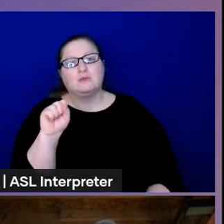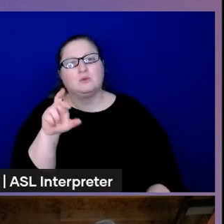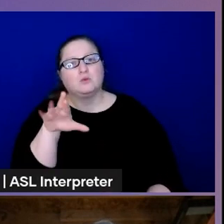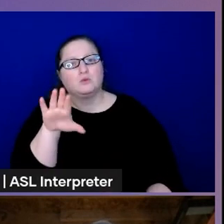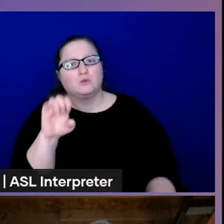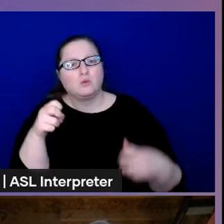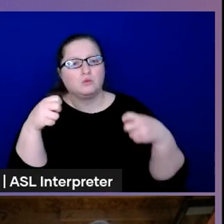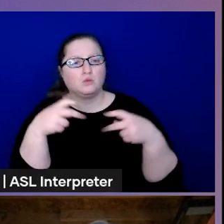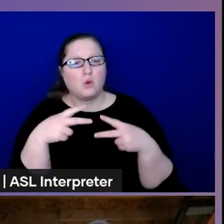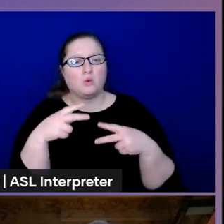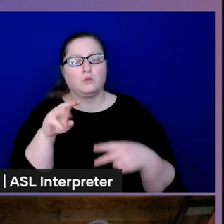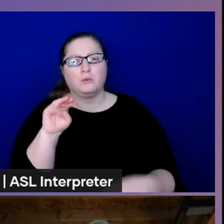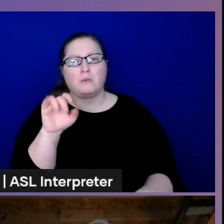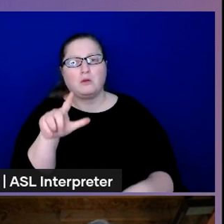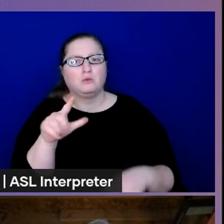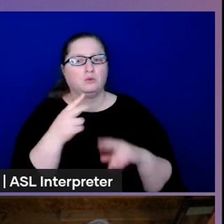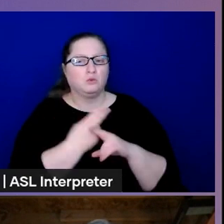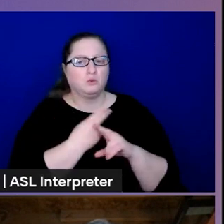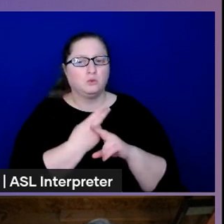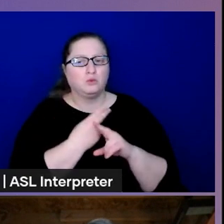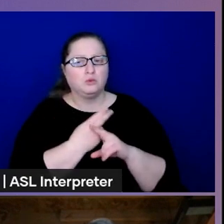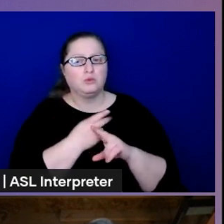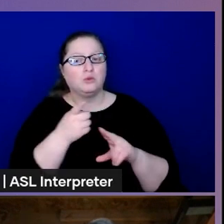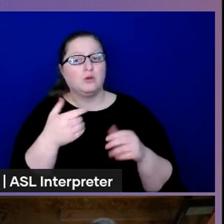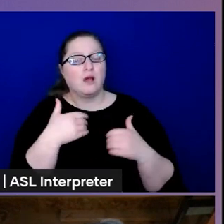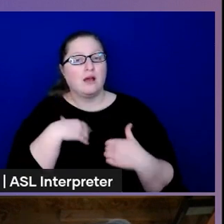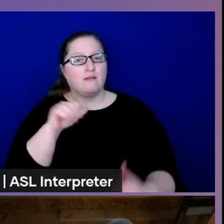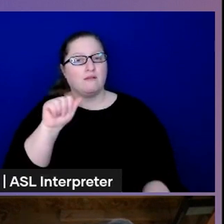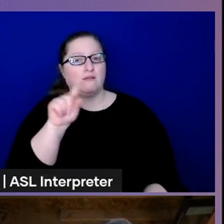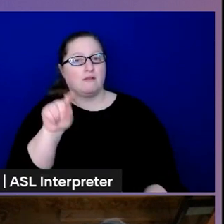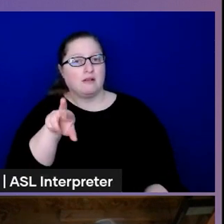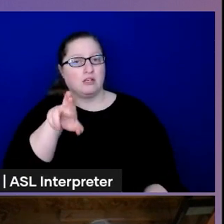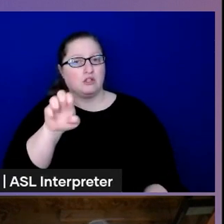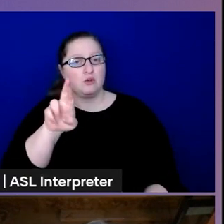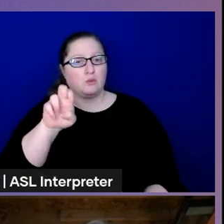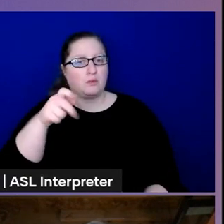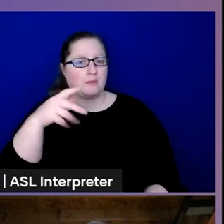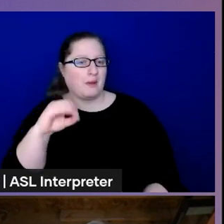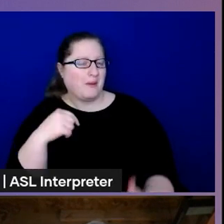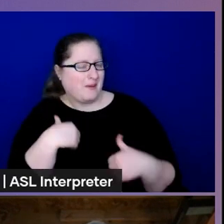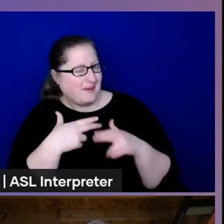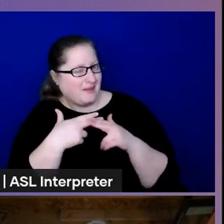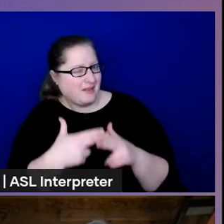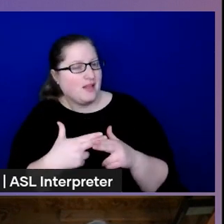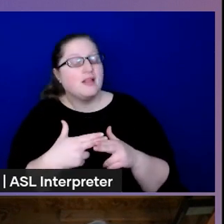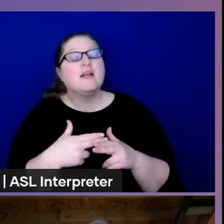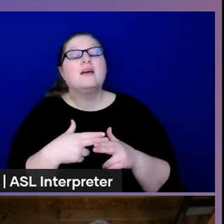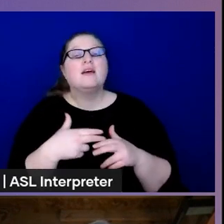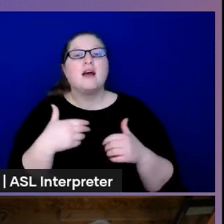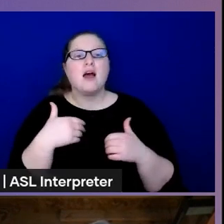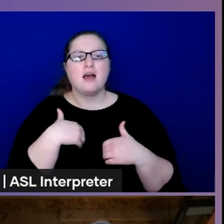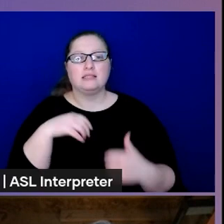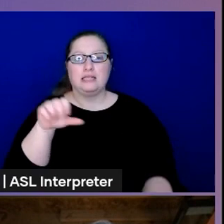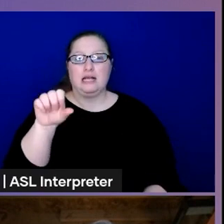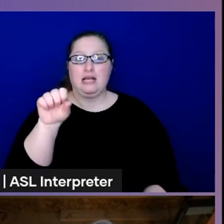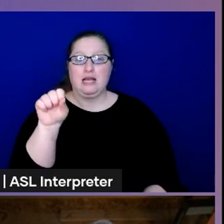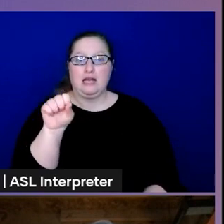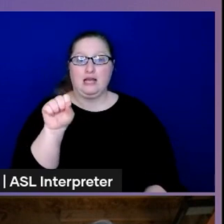utilized, or source code, you would have your Azure repo. That's what I call my repo. And it shows an S there as a